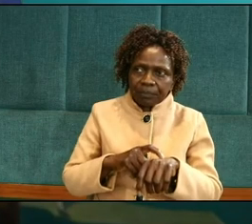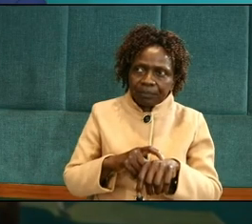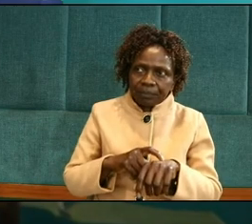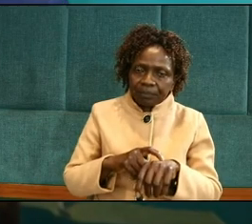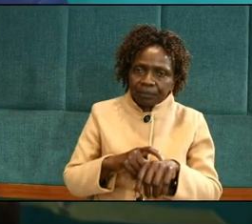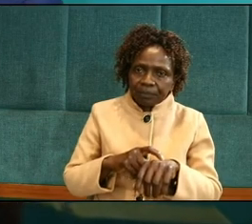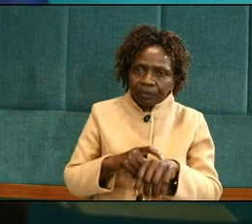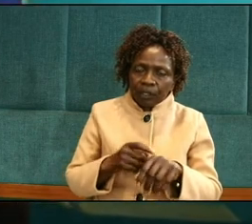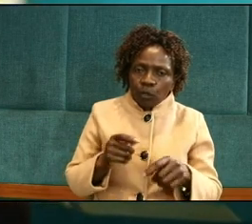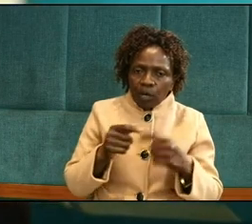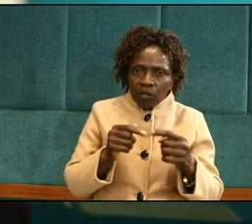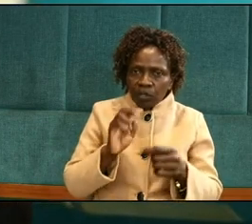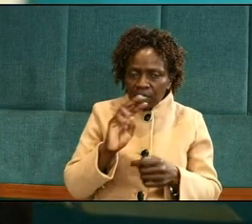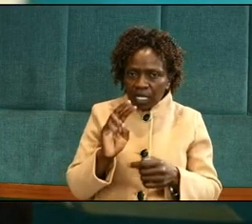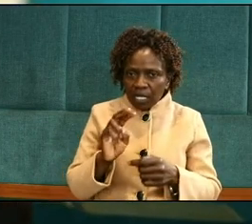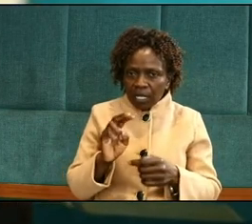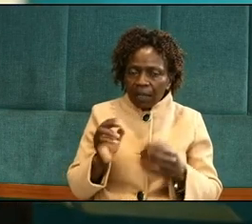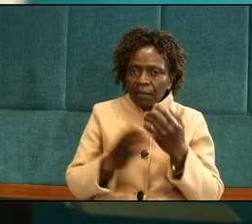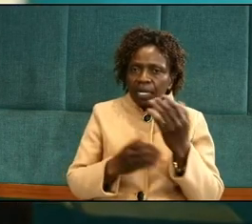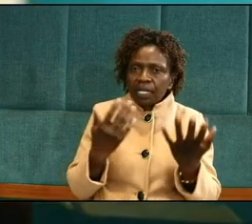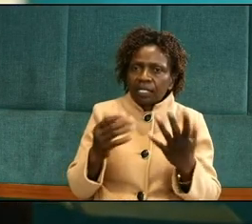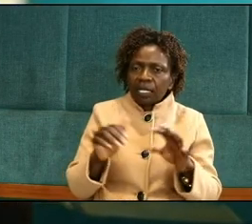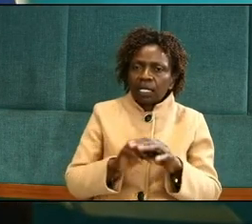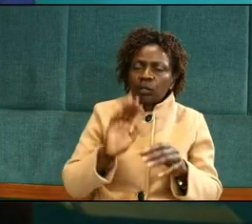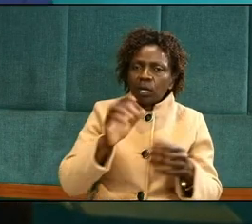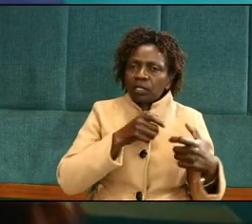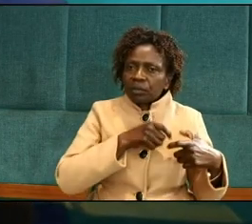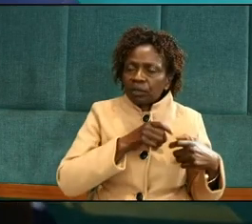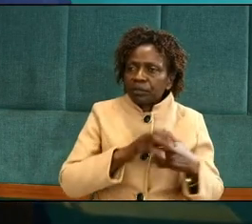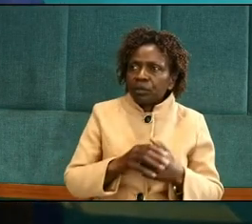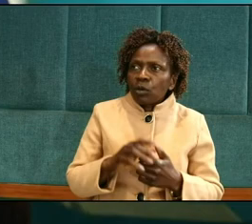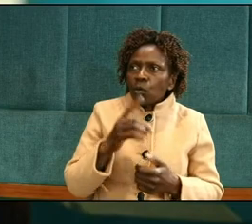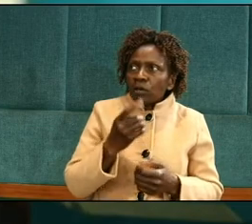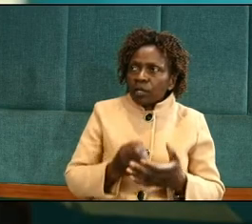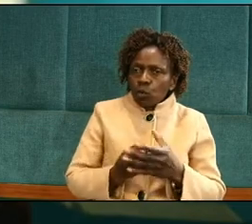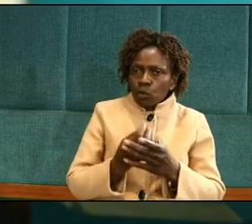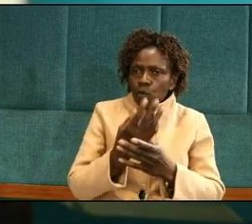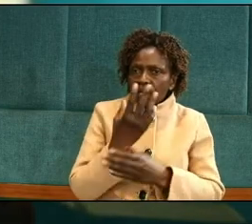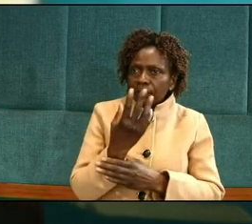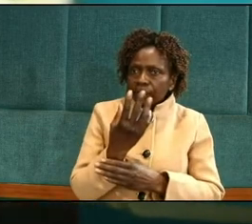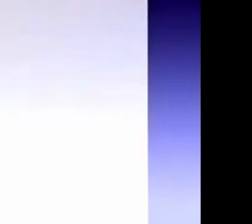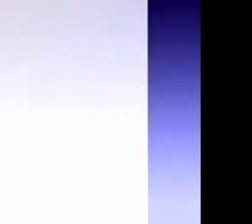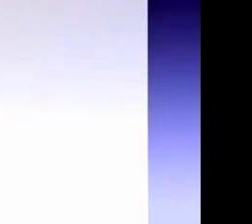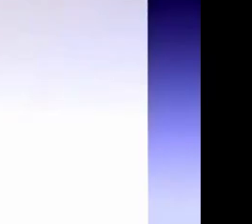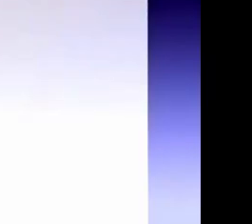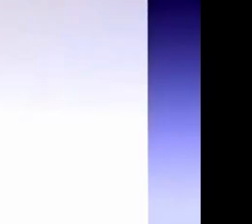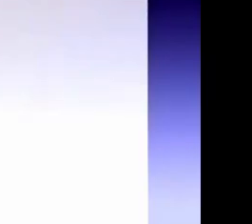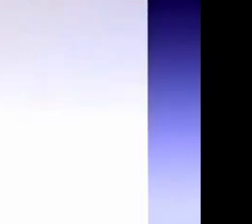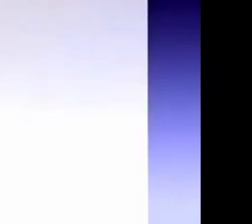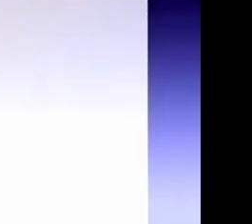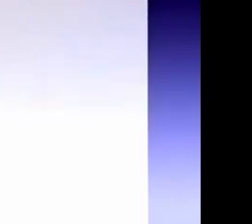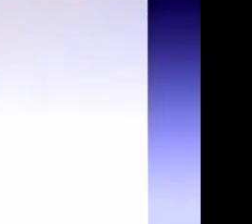inconsistencies in your spouse. My brothers and sisters, one of the growing contemporary views is